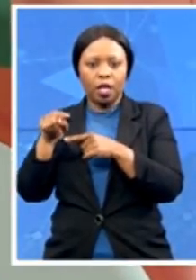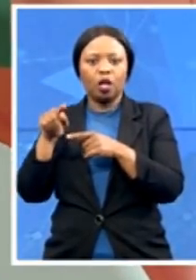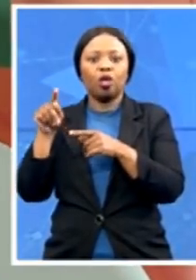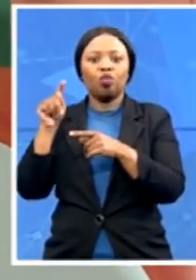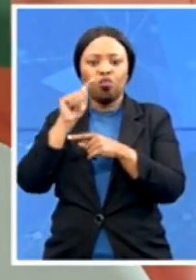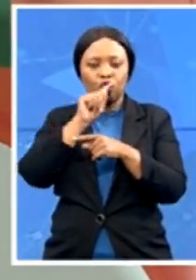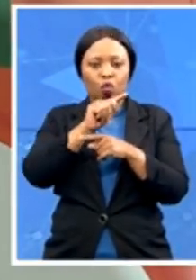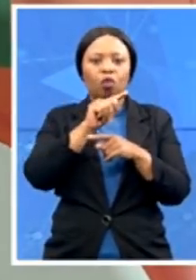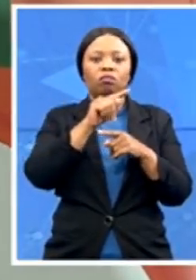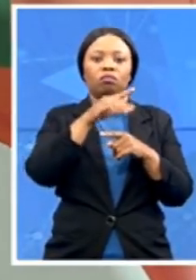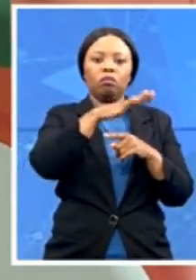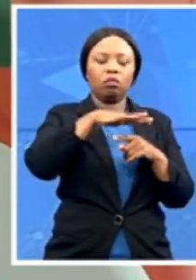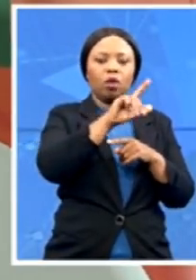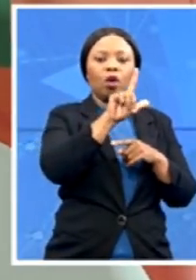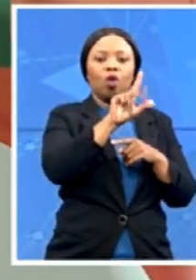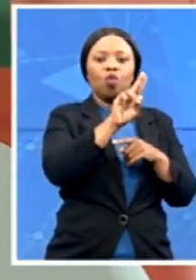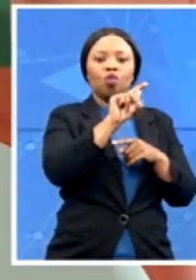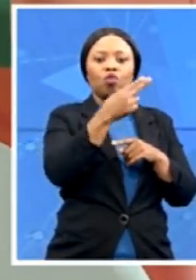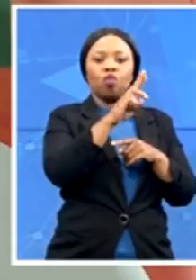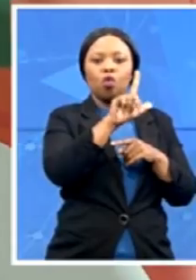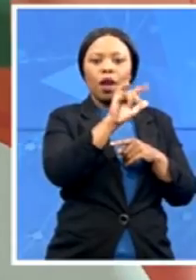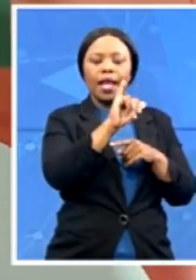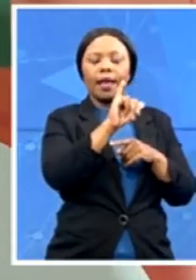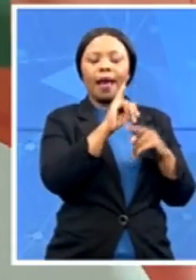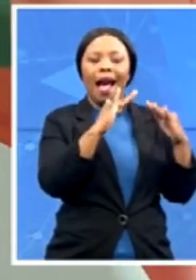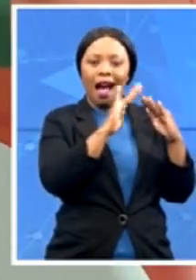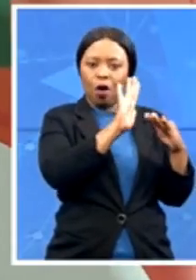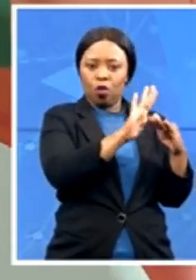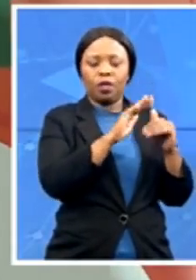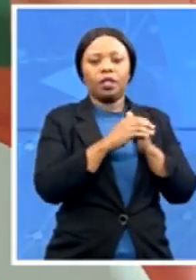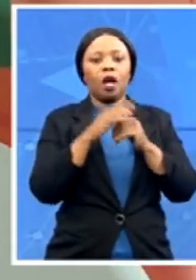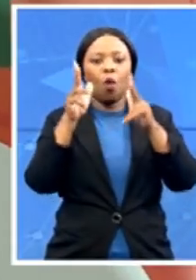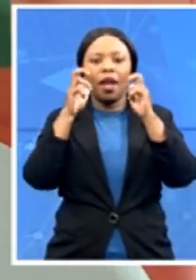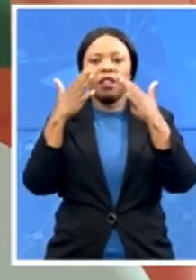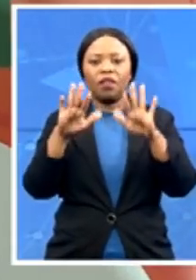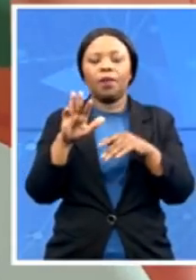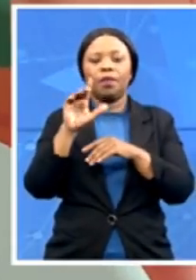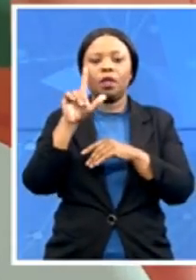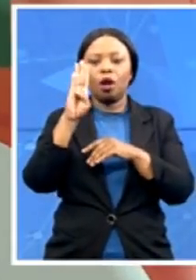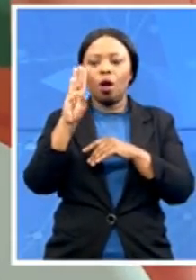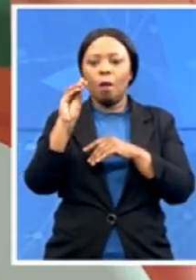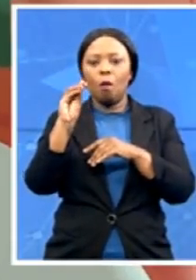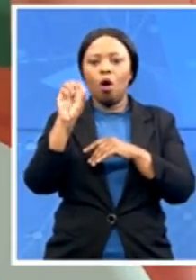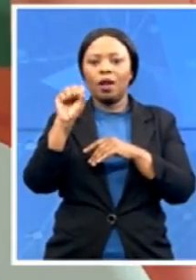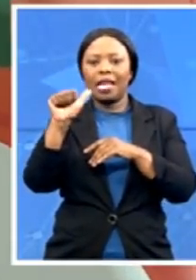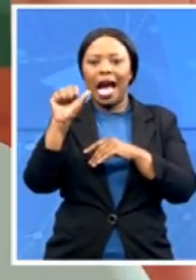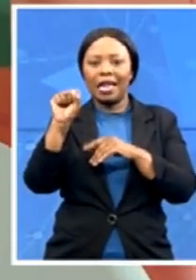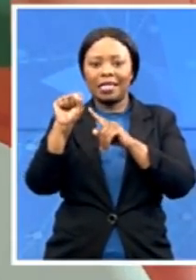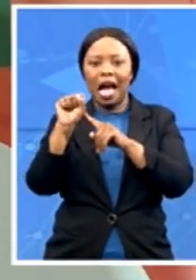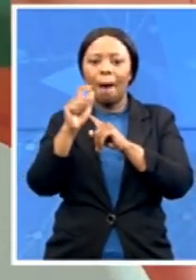We even heard how Posasa cash paid for events and rallies such